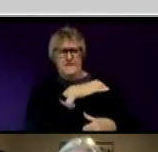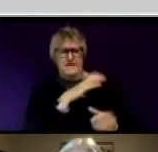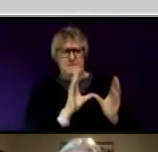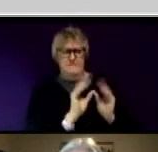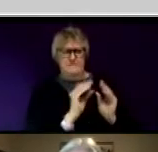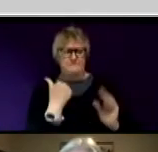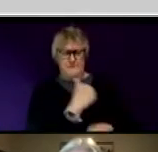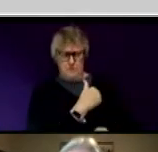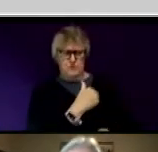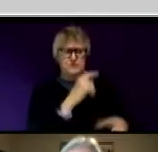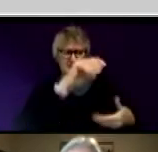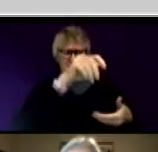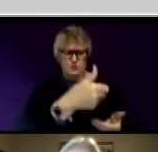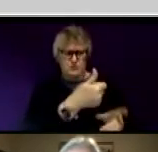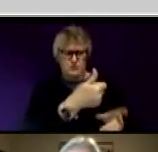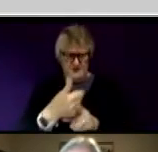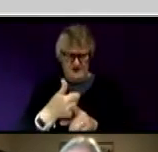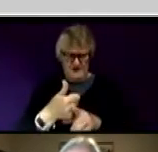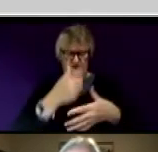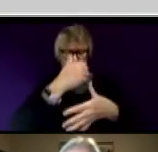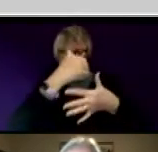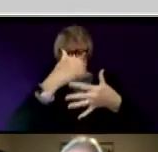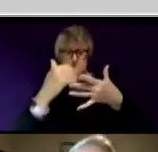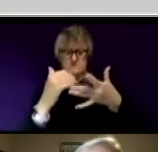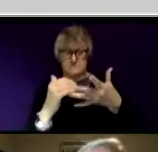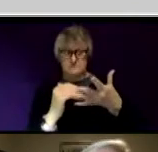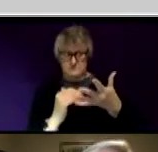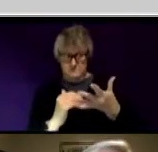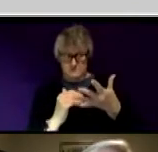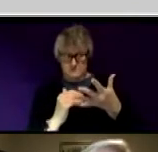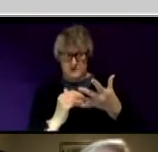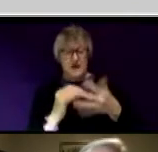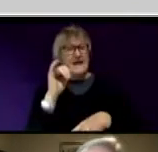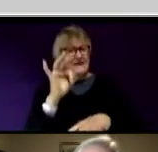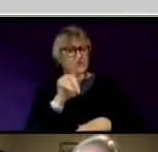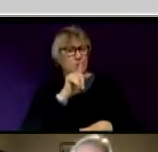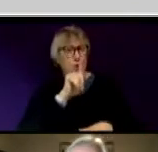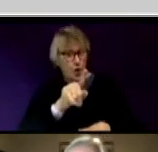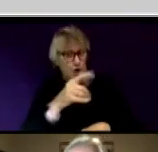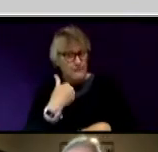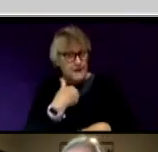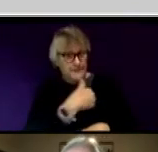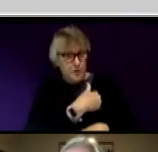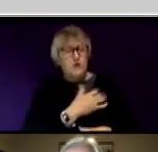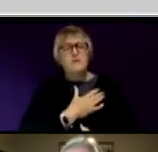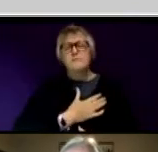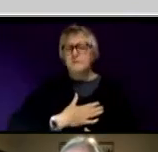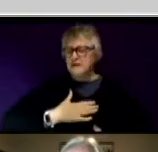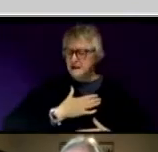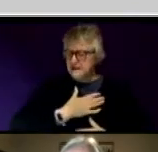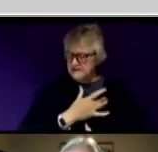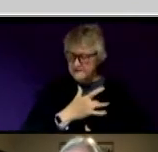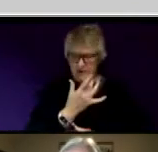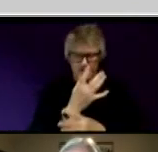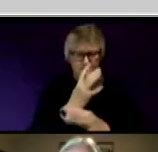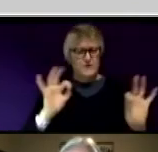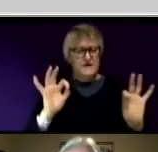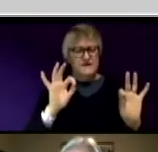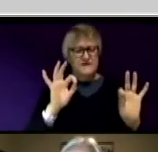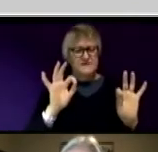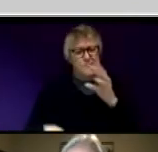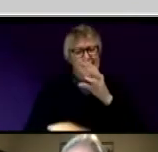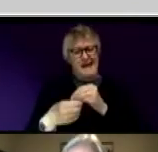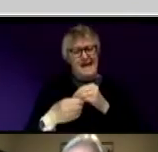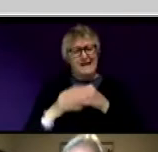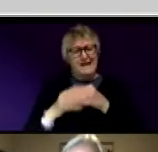from or just who aren't PCCEP members, please feel free to put your information, your name, and your affiliation in the chat